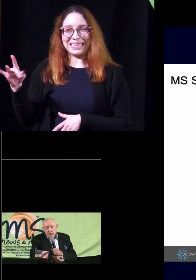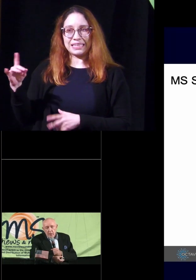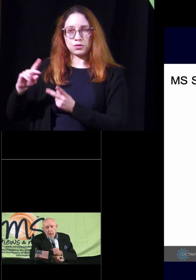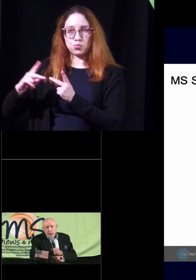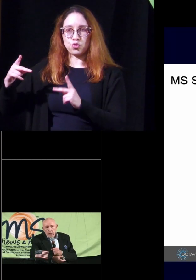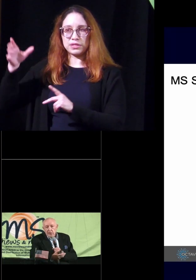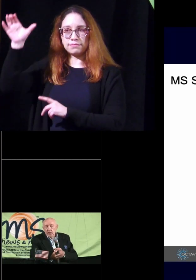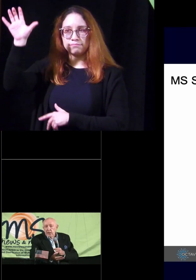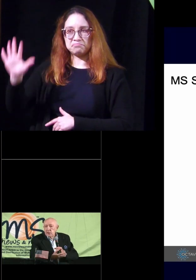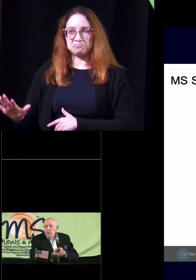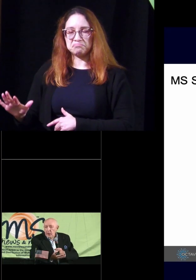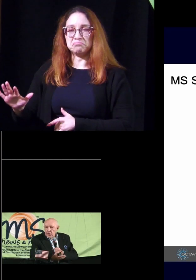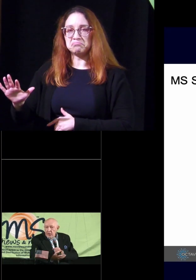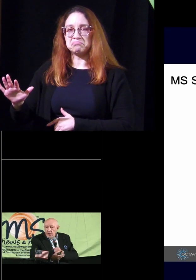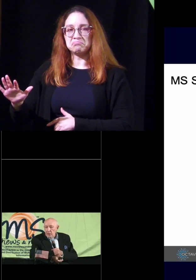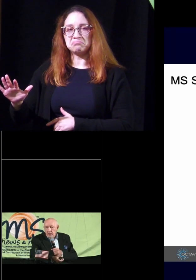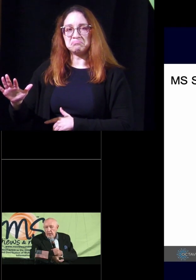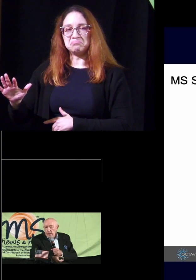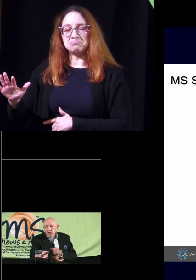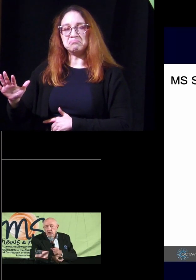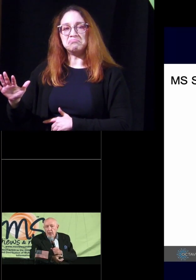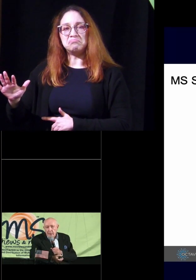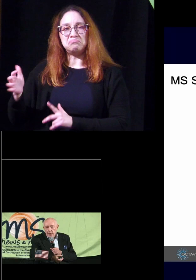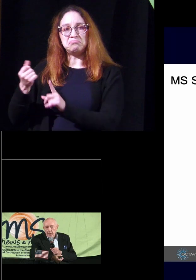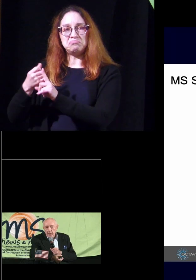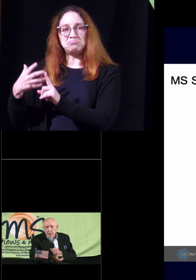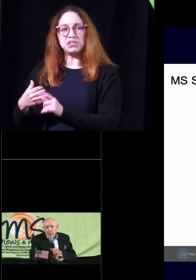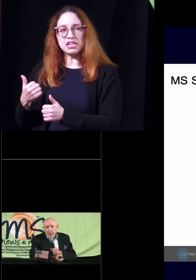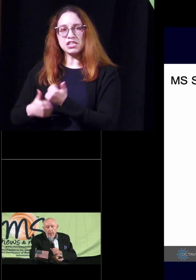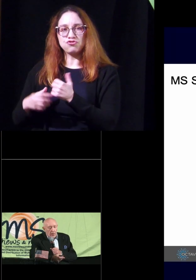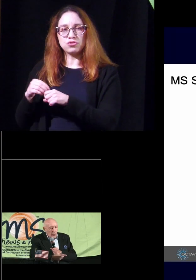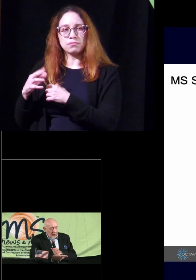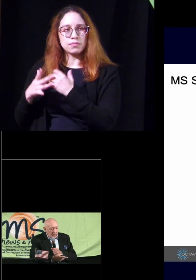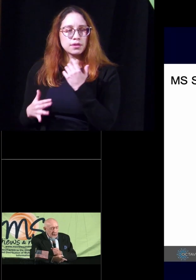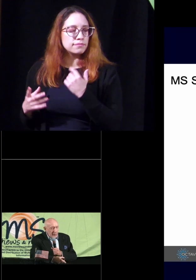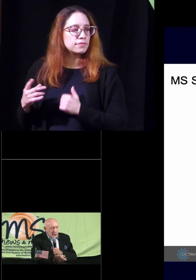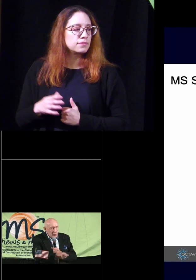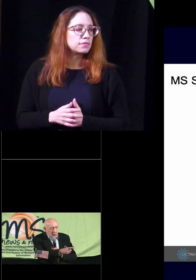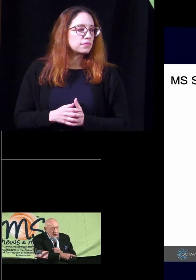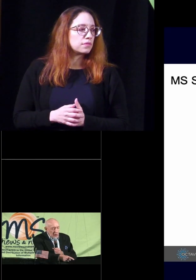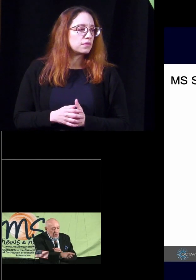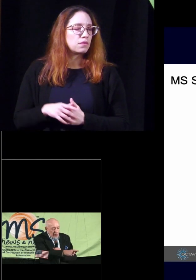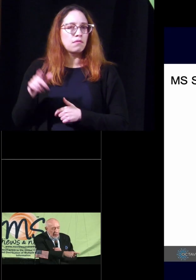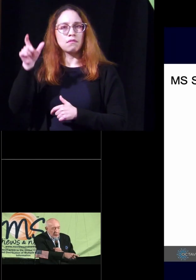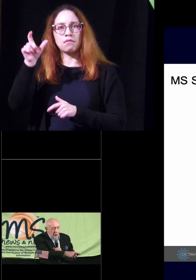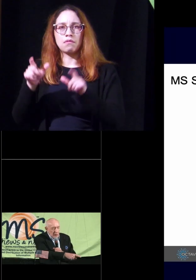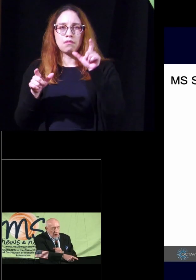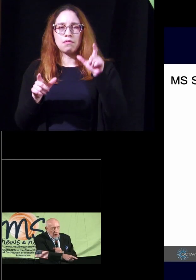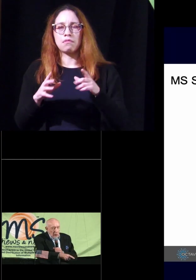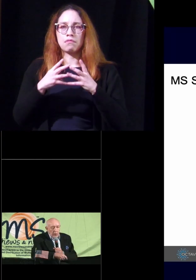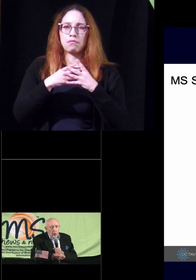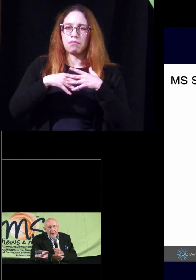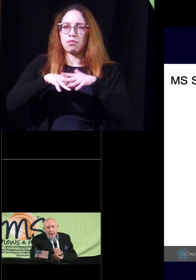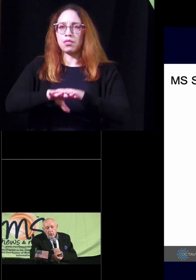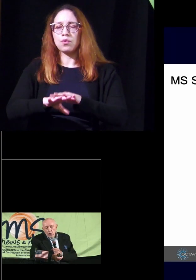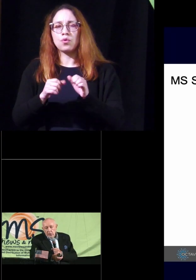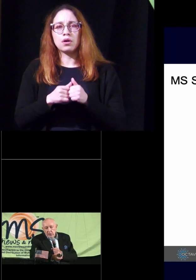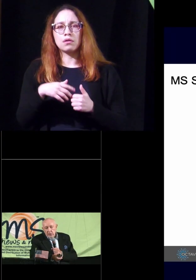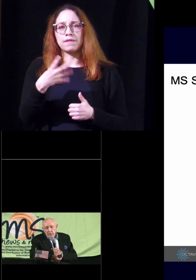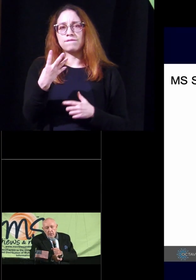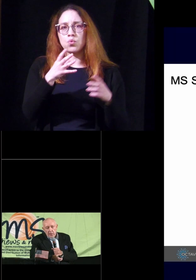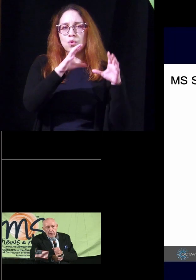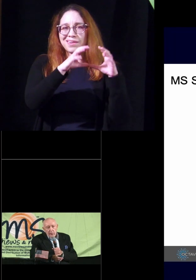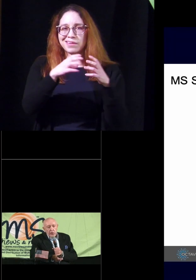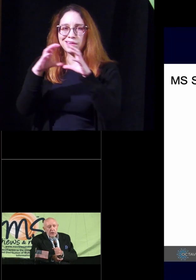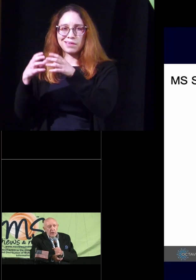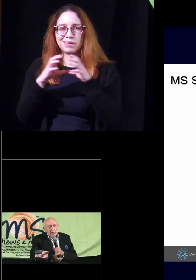that are listed, and it's going to give us a breakdown of how much you have of them. On the left-hand side, you'll see overlap between 4